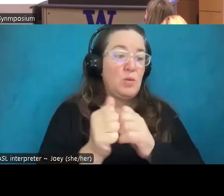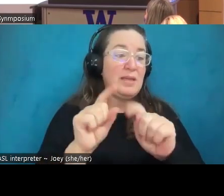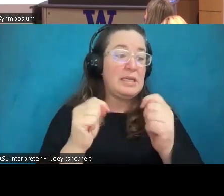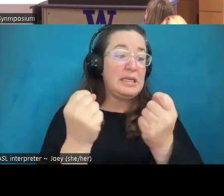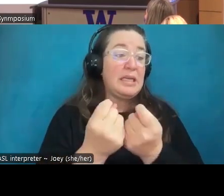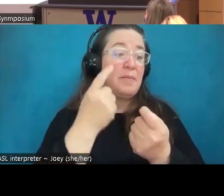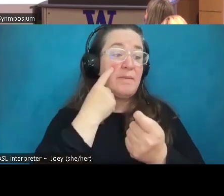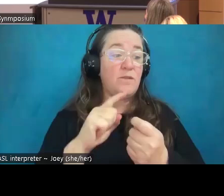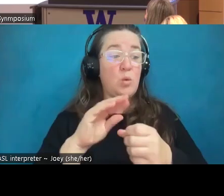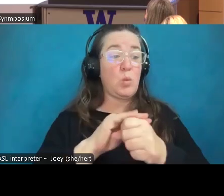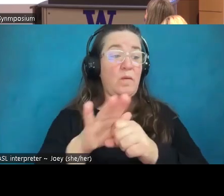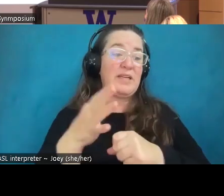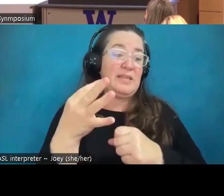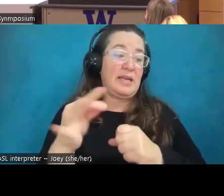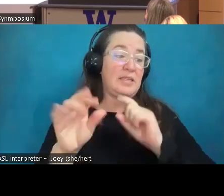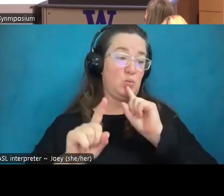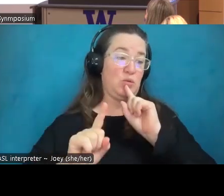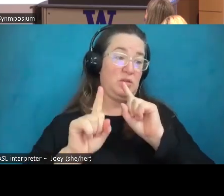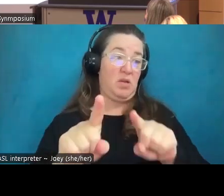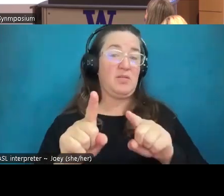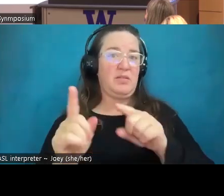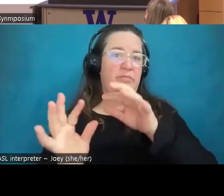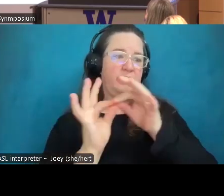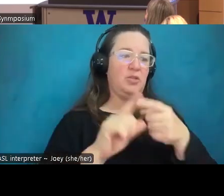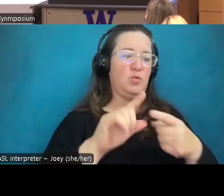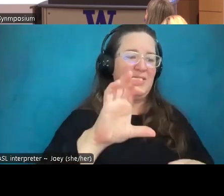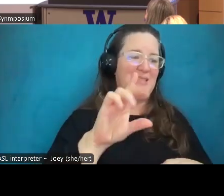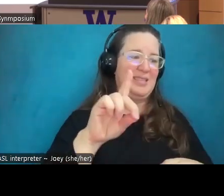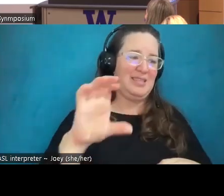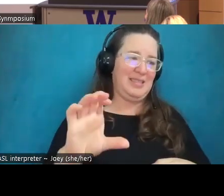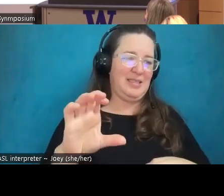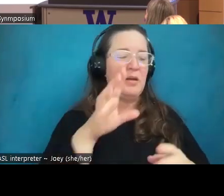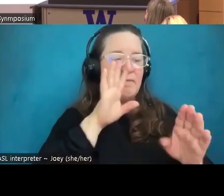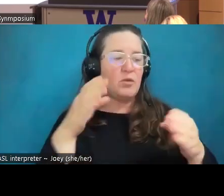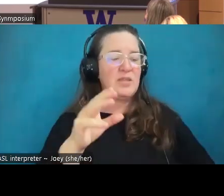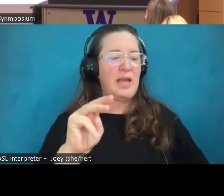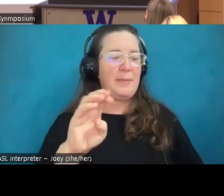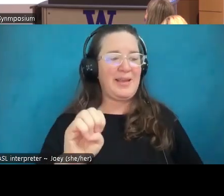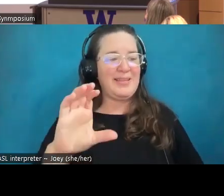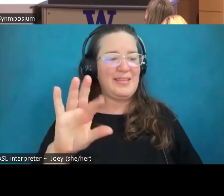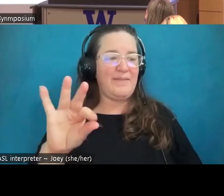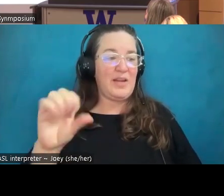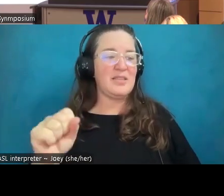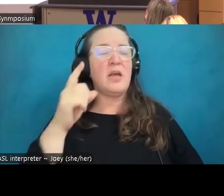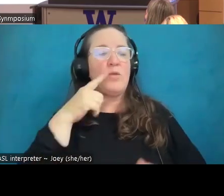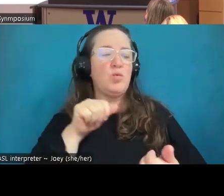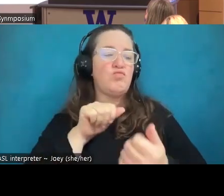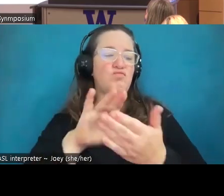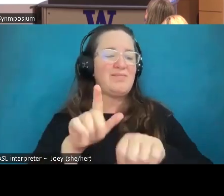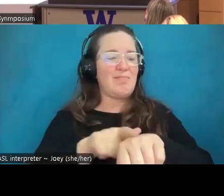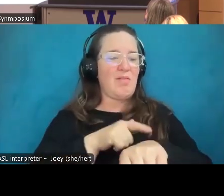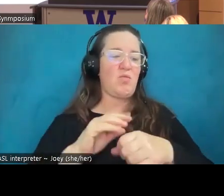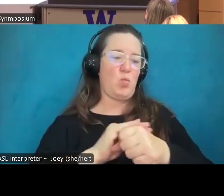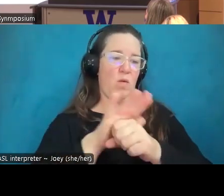leveraged understanding of MECFS to address long COVID and to advance research